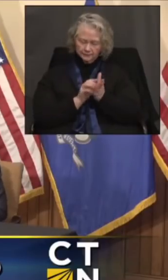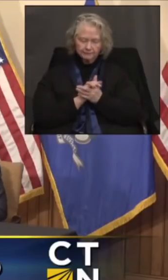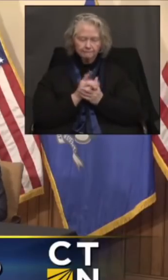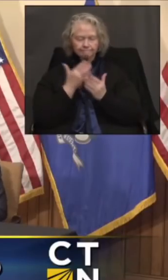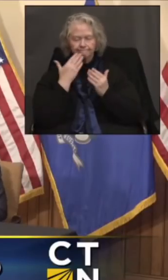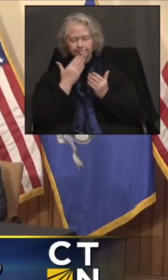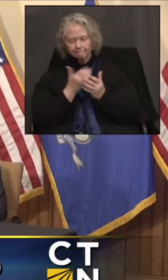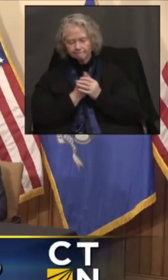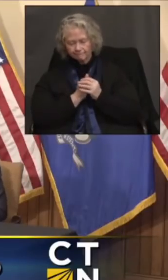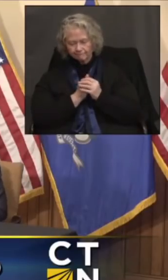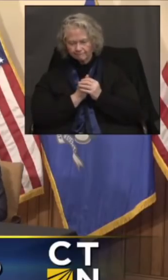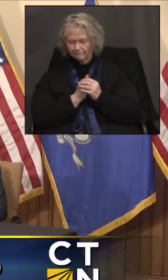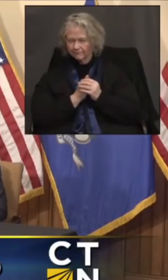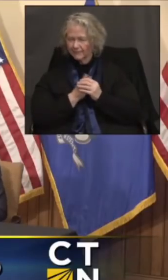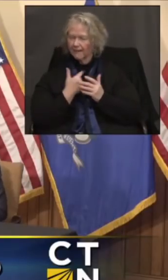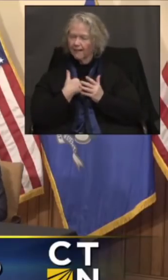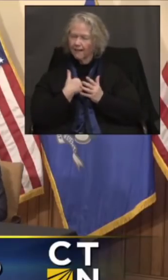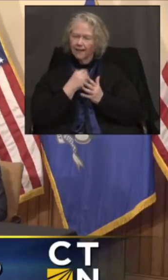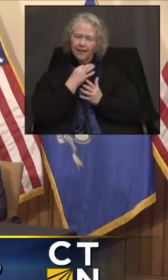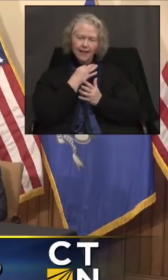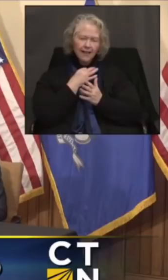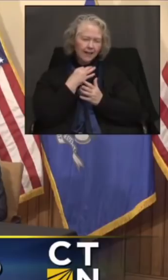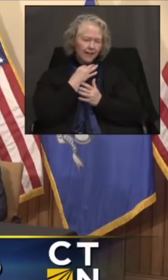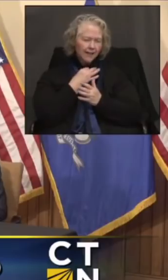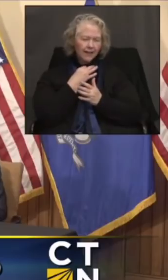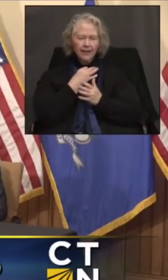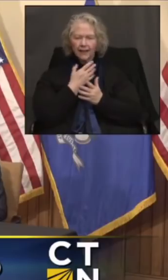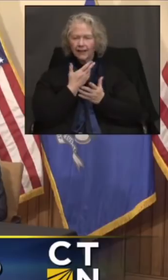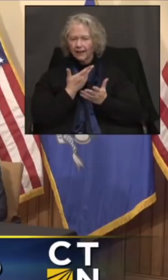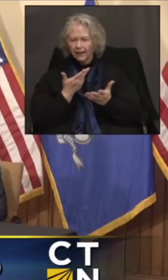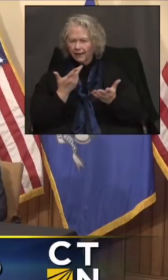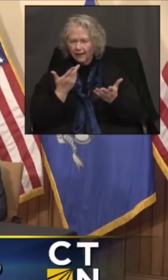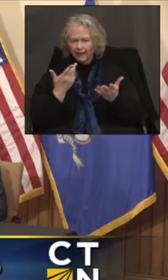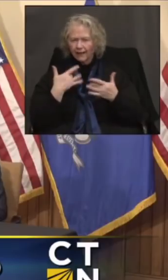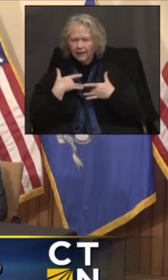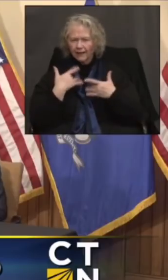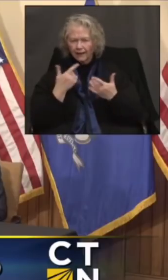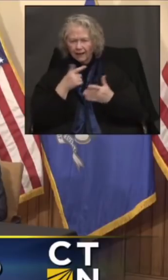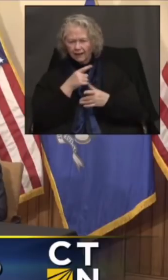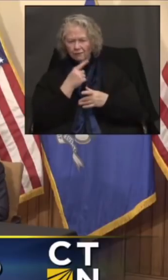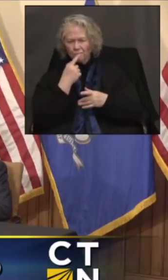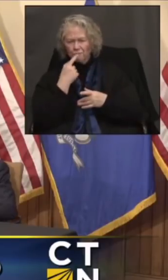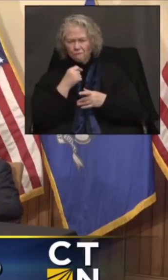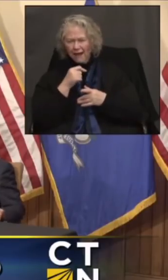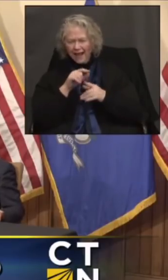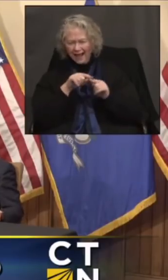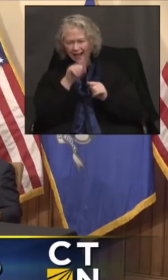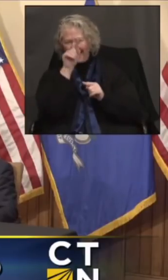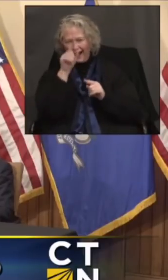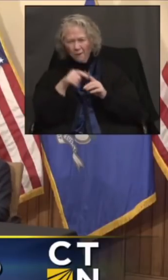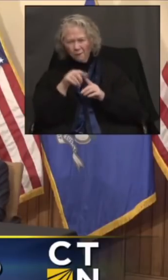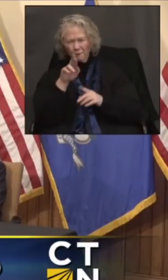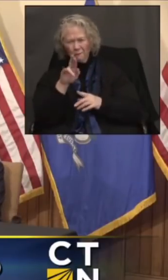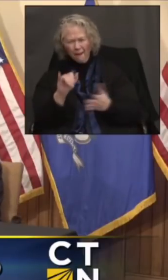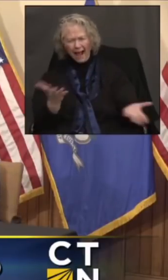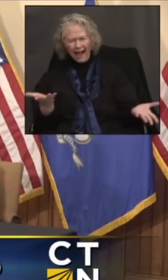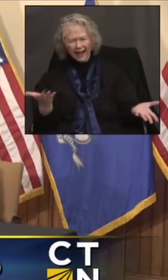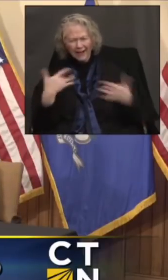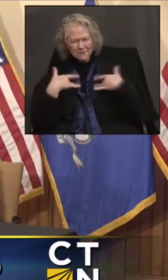Thanks. I've been dying to ask this question. What's the deal with that red line with Rhode Island?